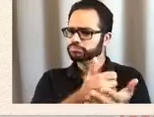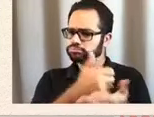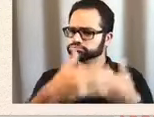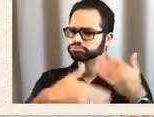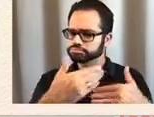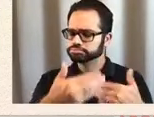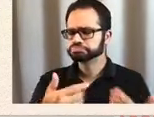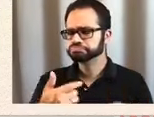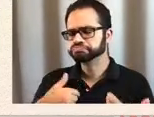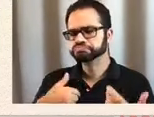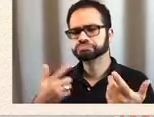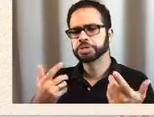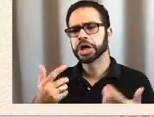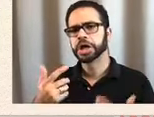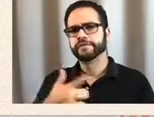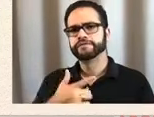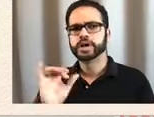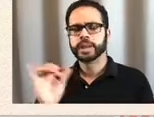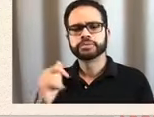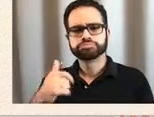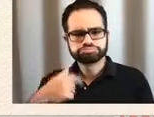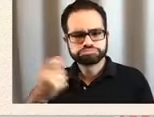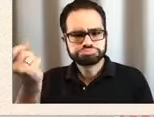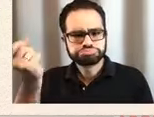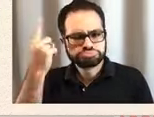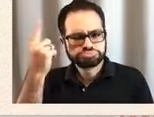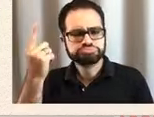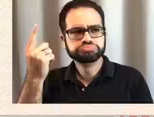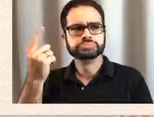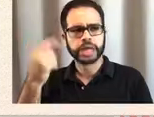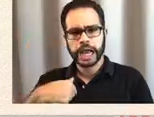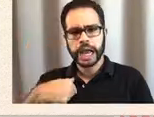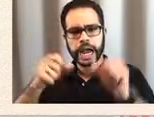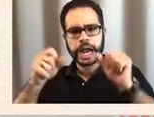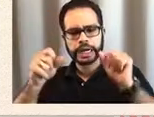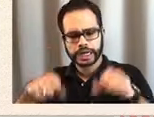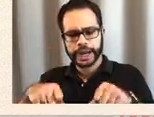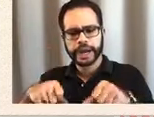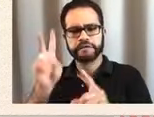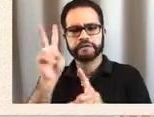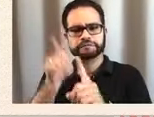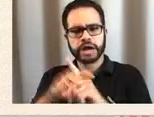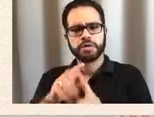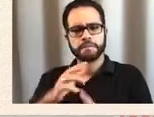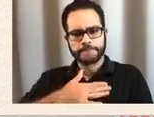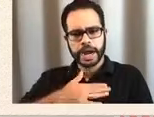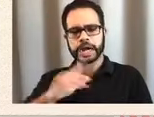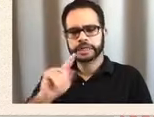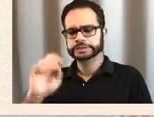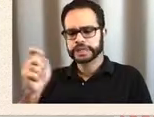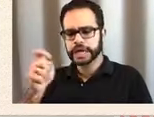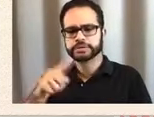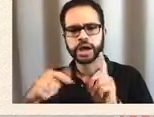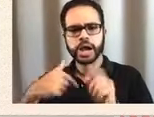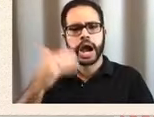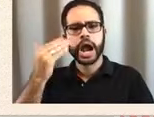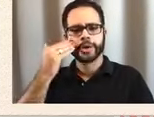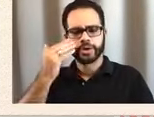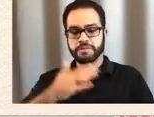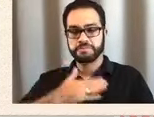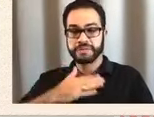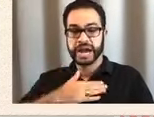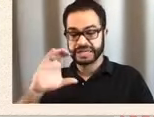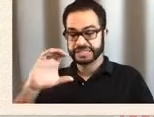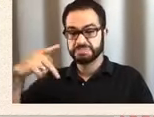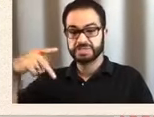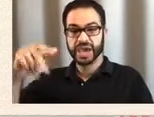to, I understand that I can file my own tax return, but I know that my CPA does a much better job.